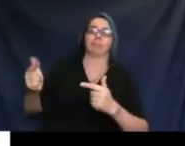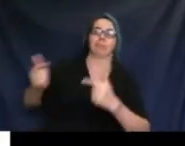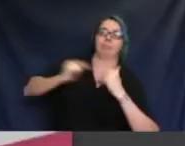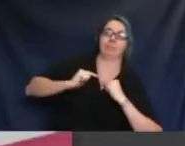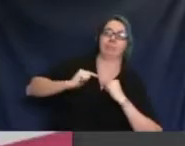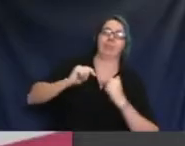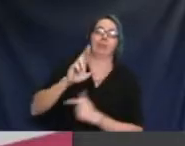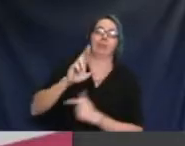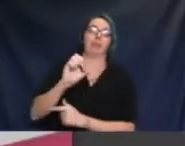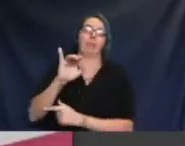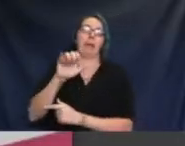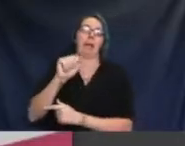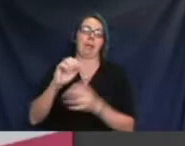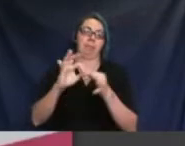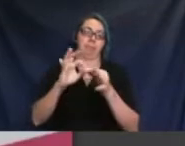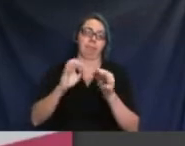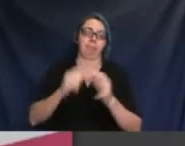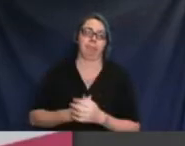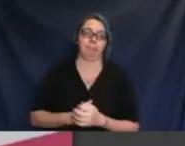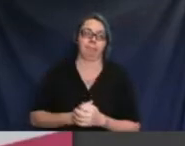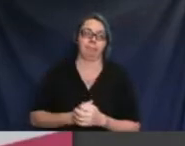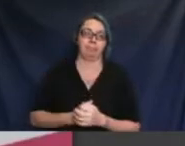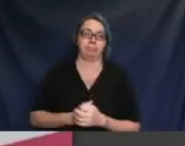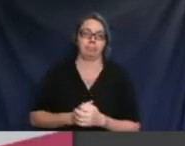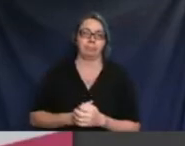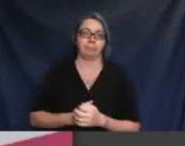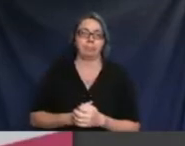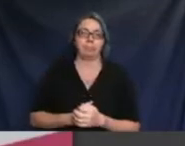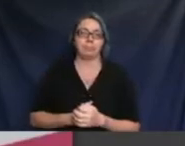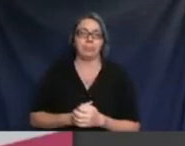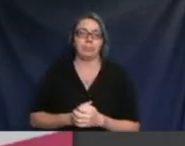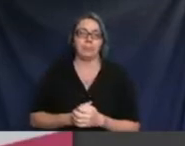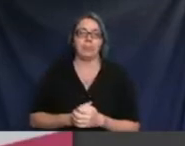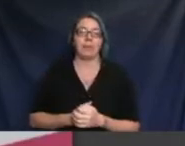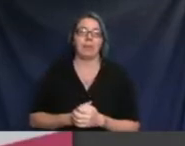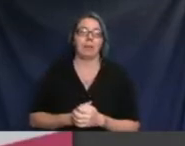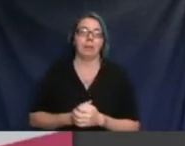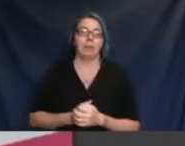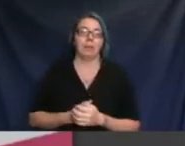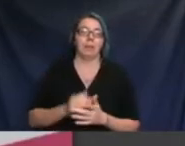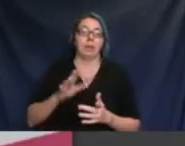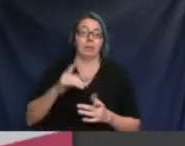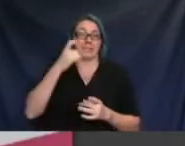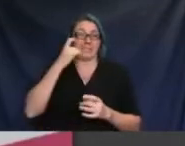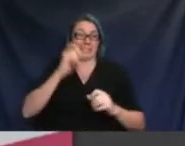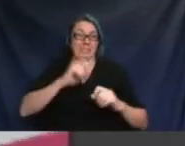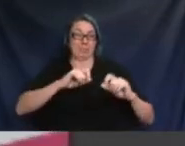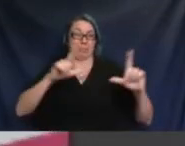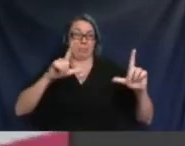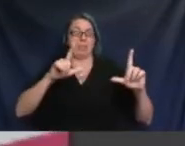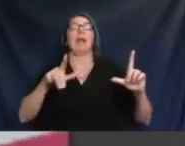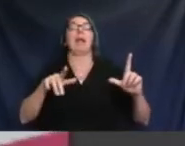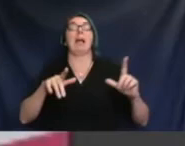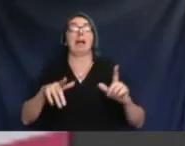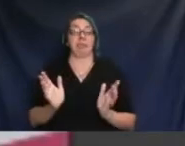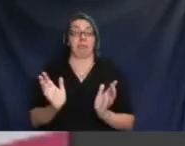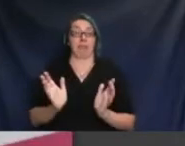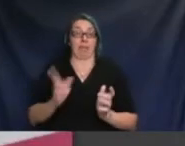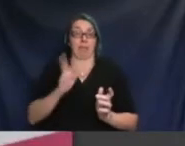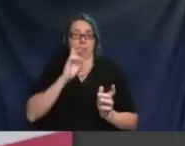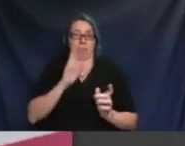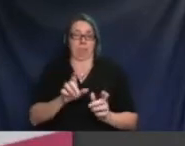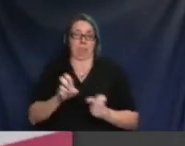So I have actually just sent everyone the link in the chat to the grant application, which